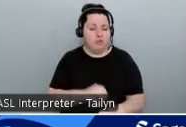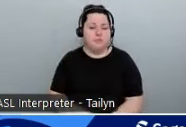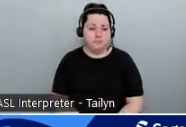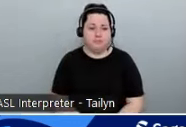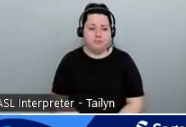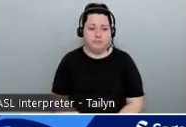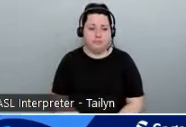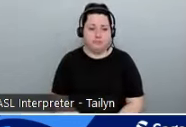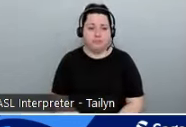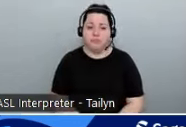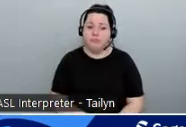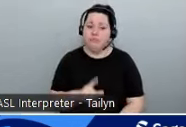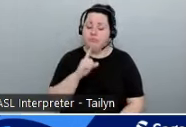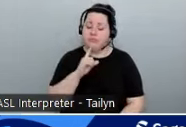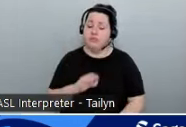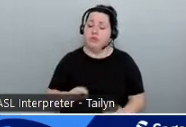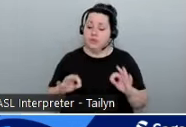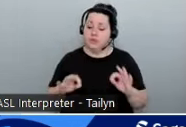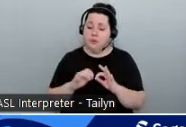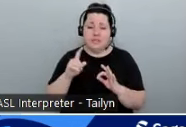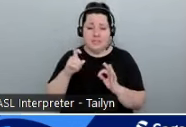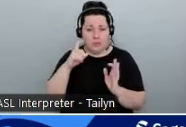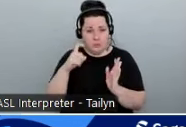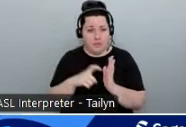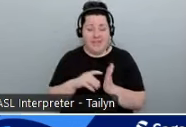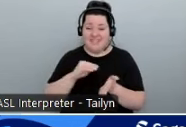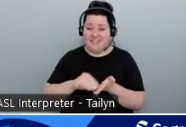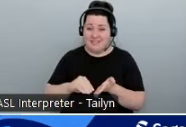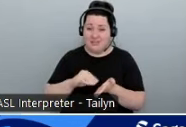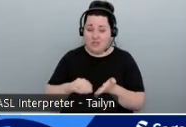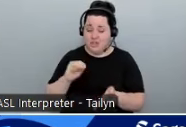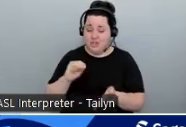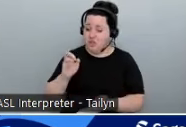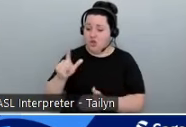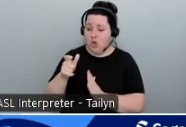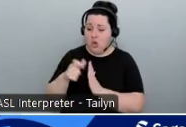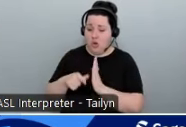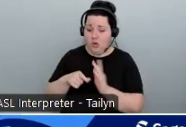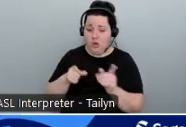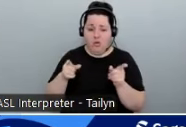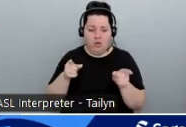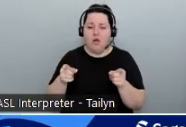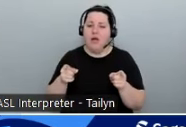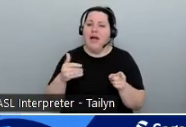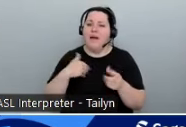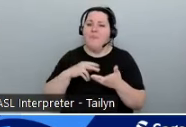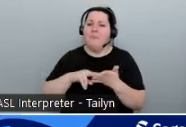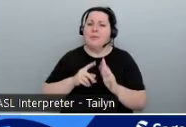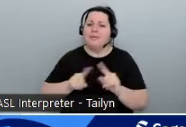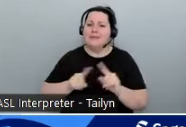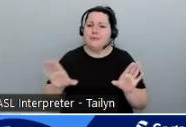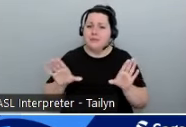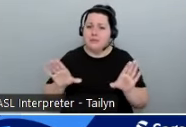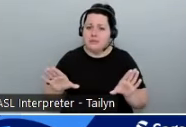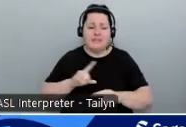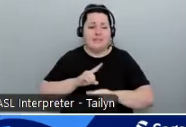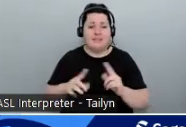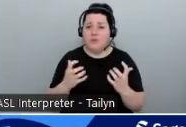It's also important to recognize that a dissertation and a journal article serve different purposes and